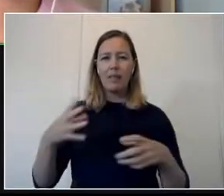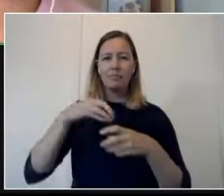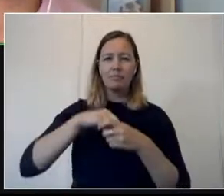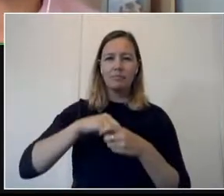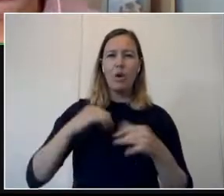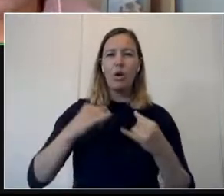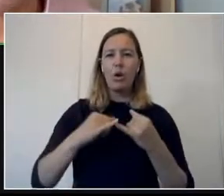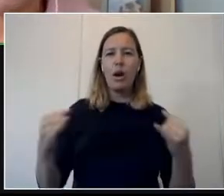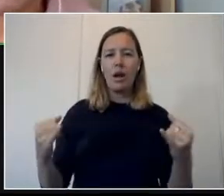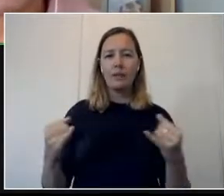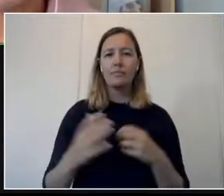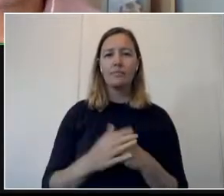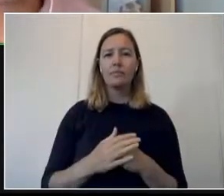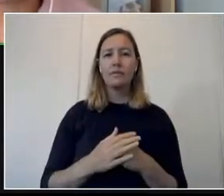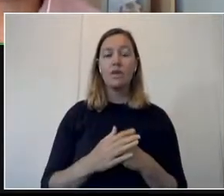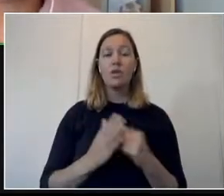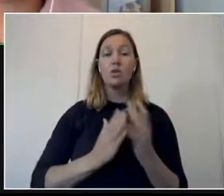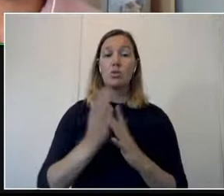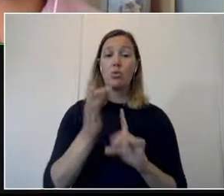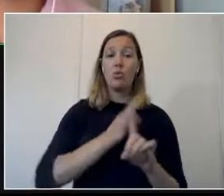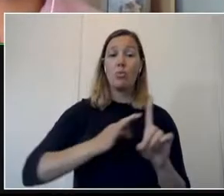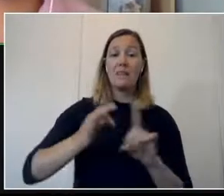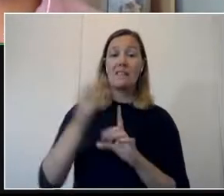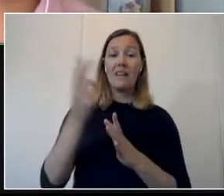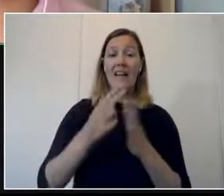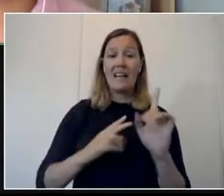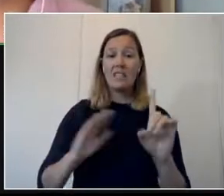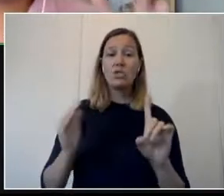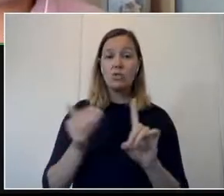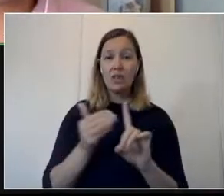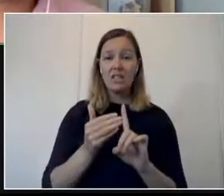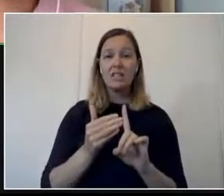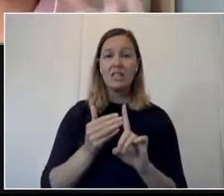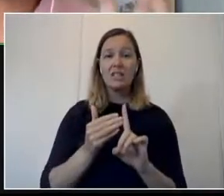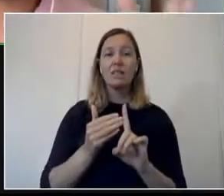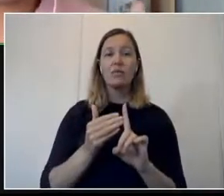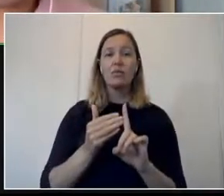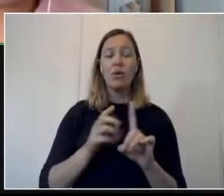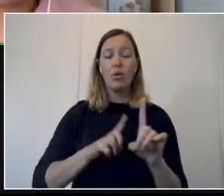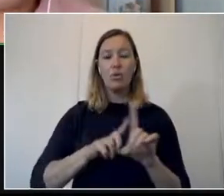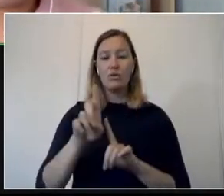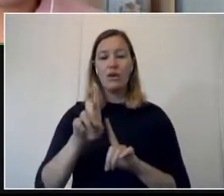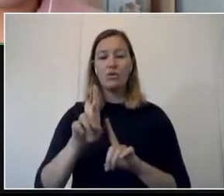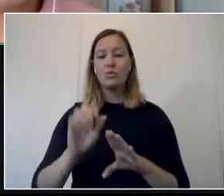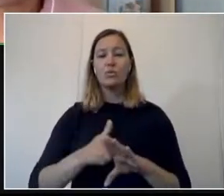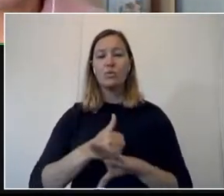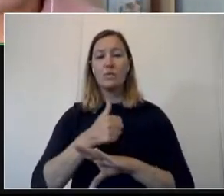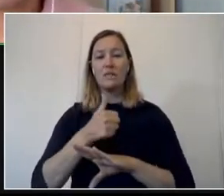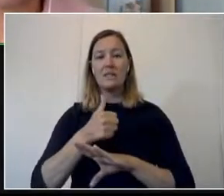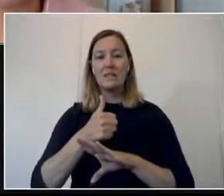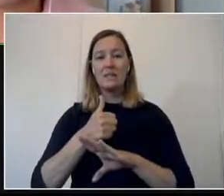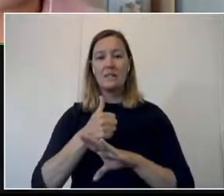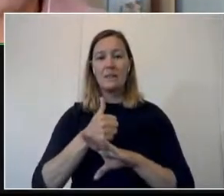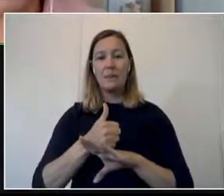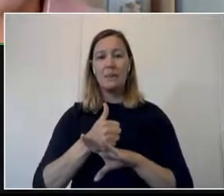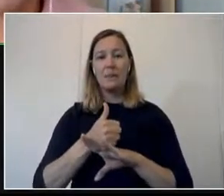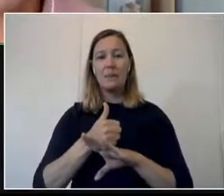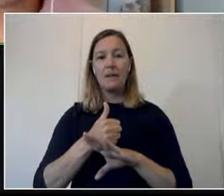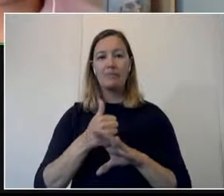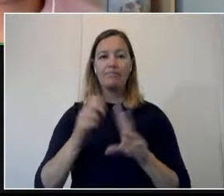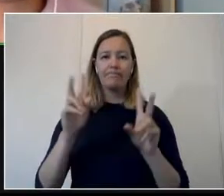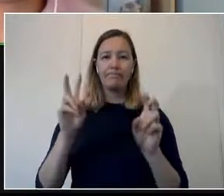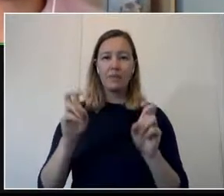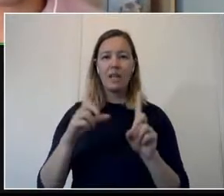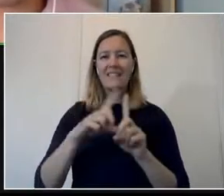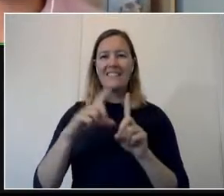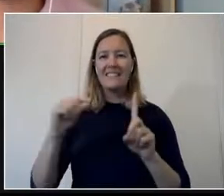towards through our Pacific Arts strategy in kind of formulating under the hashtag digital moana,